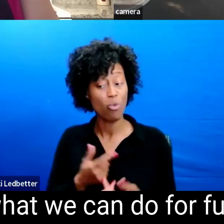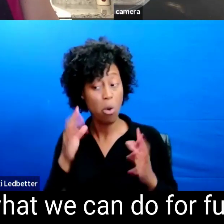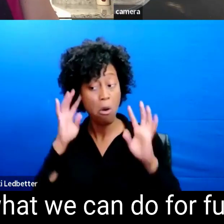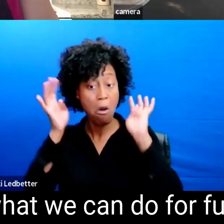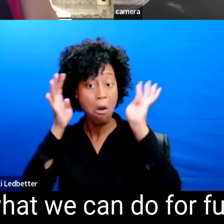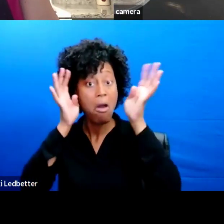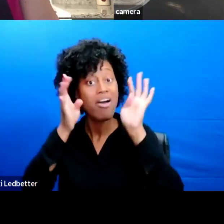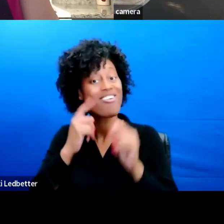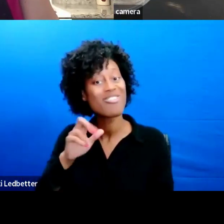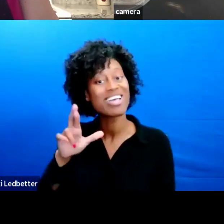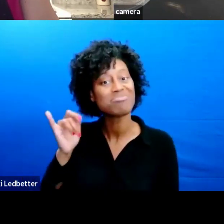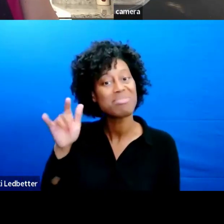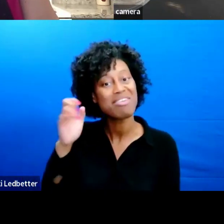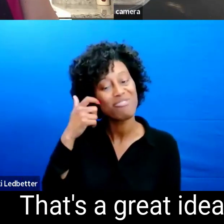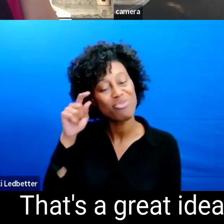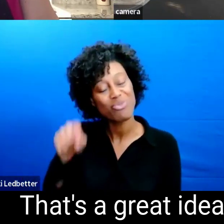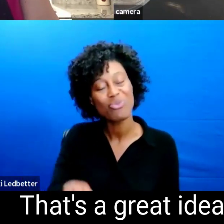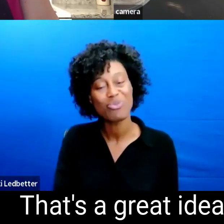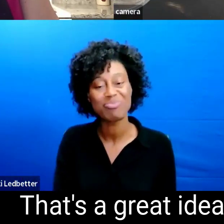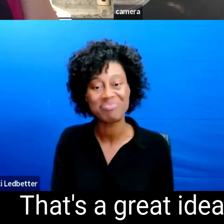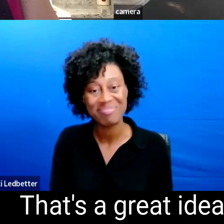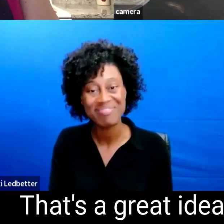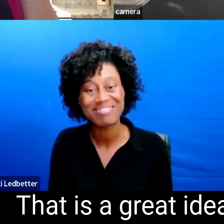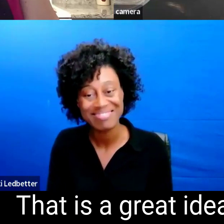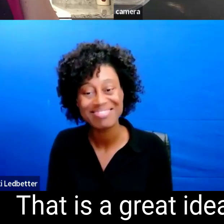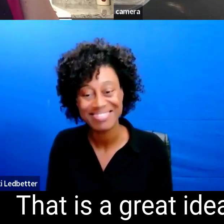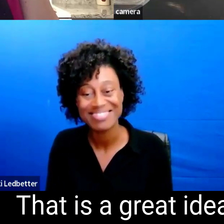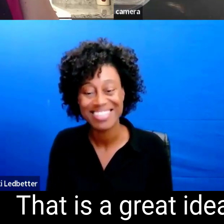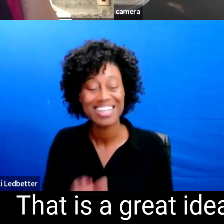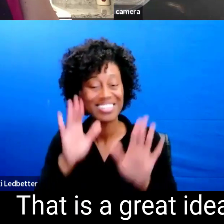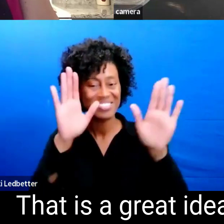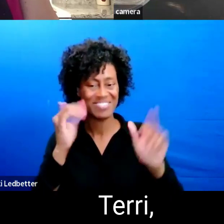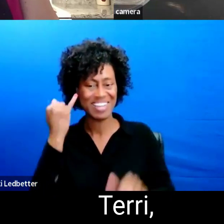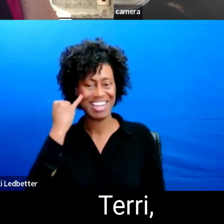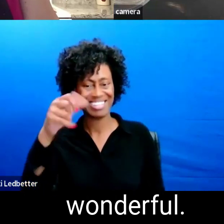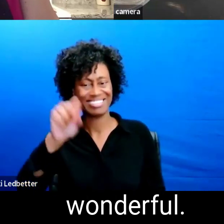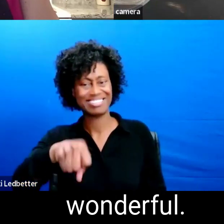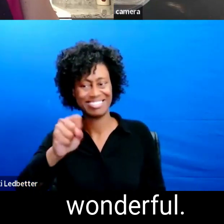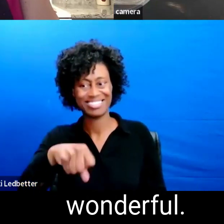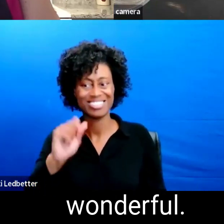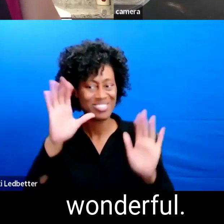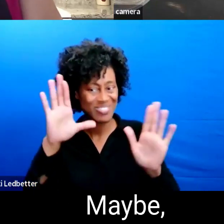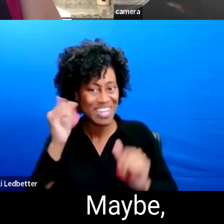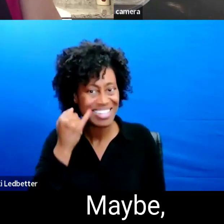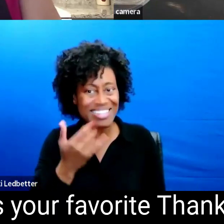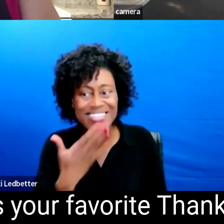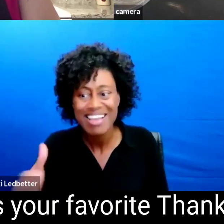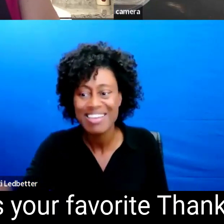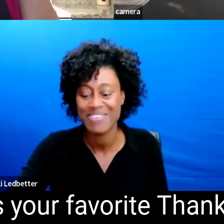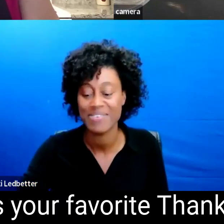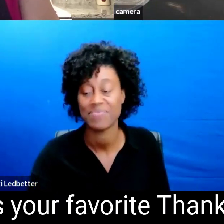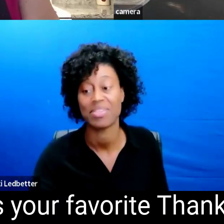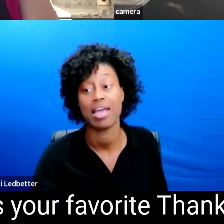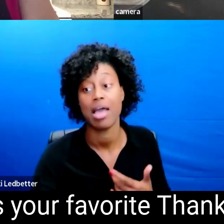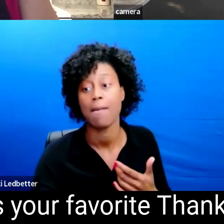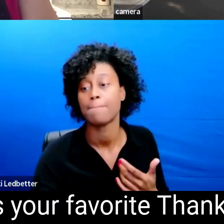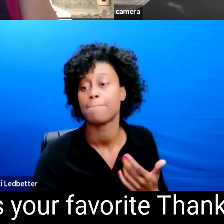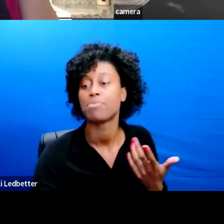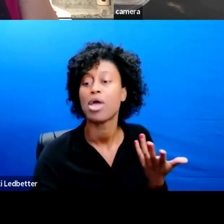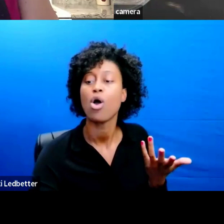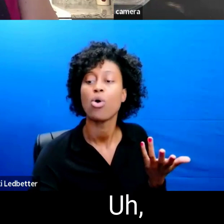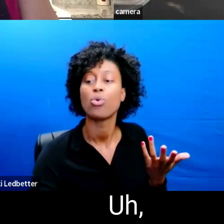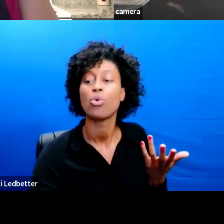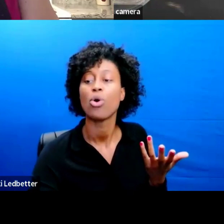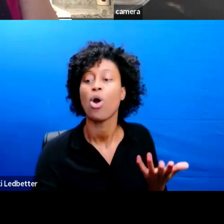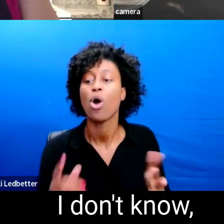future recipes. That's a great idea. That is a great idea, Terri. Wonderful. Maybe what's your favorite